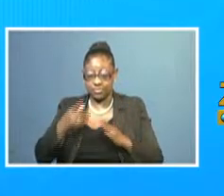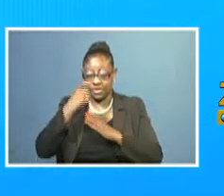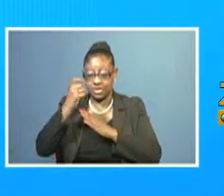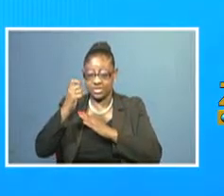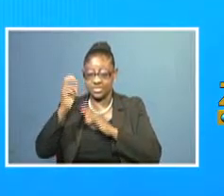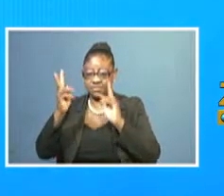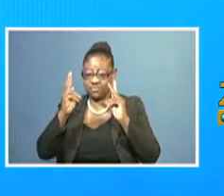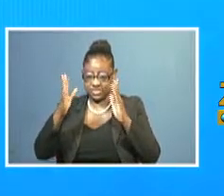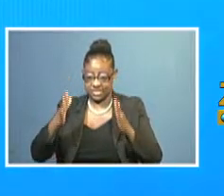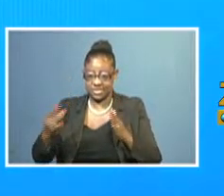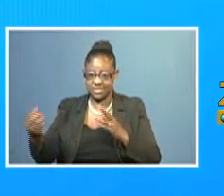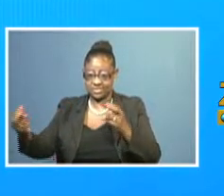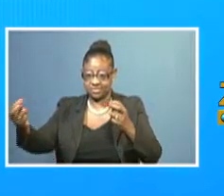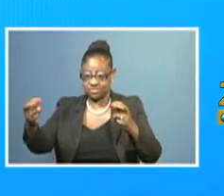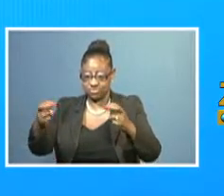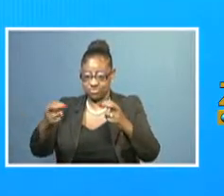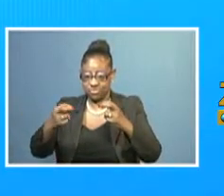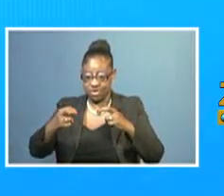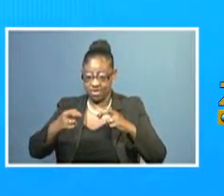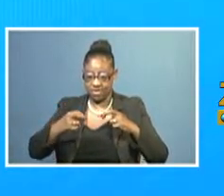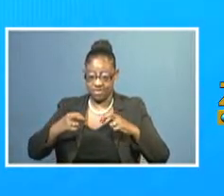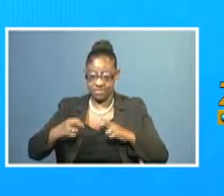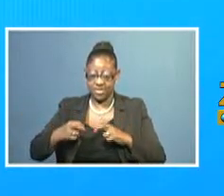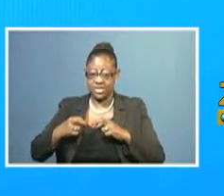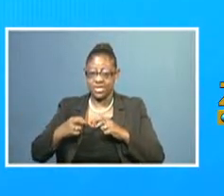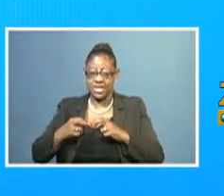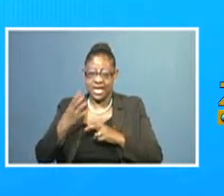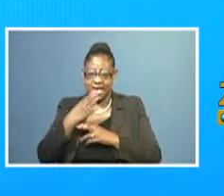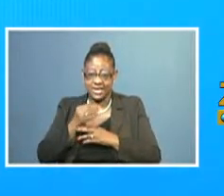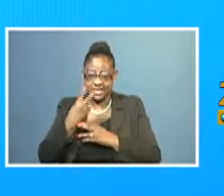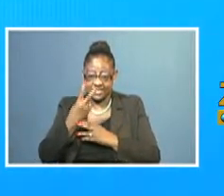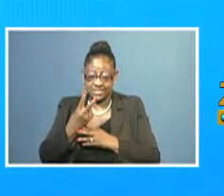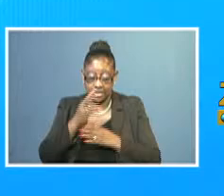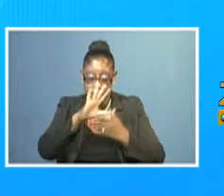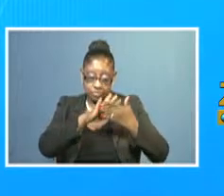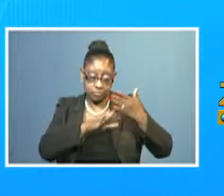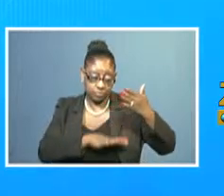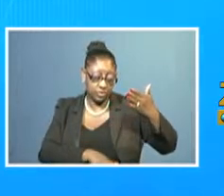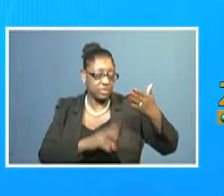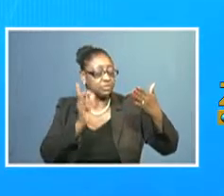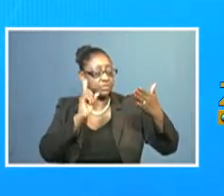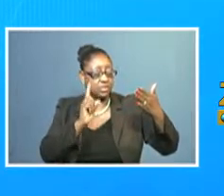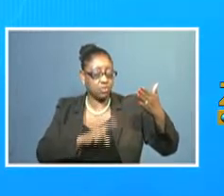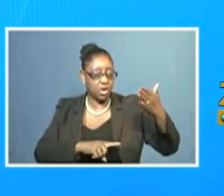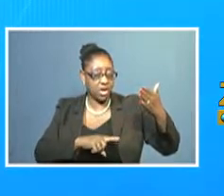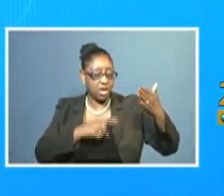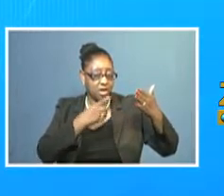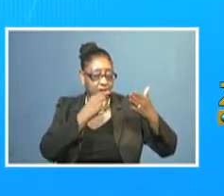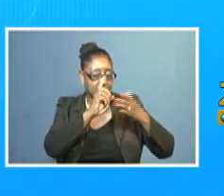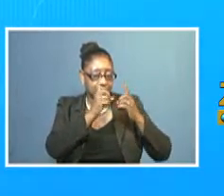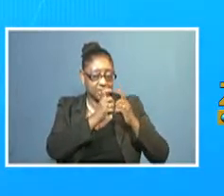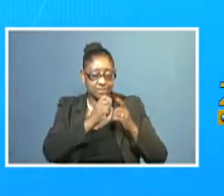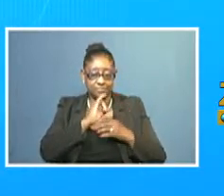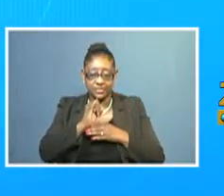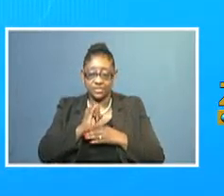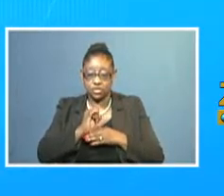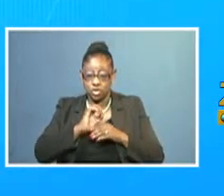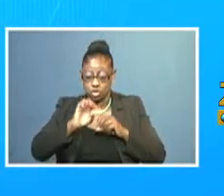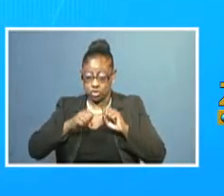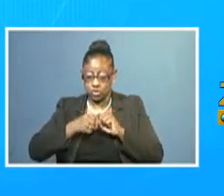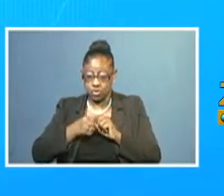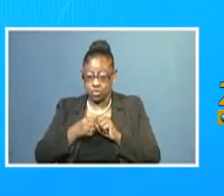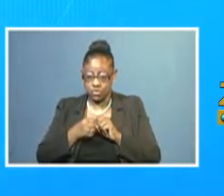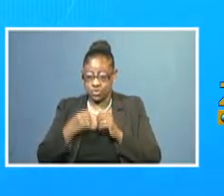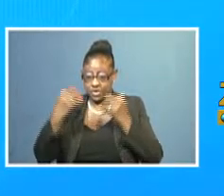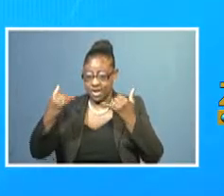world usually visit the CDC site to see exactly where the country rating is. And so for us, going from level